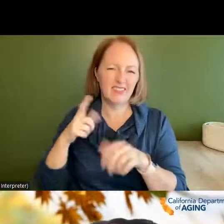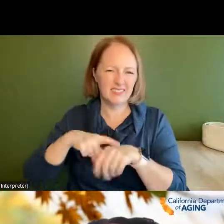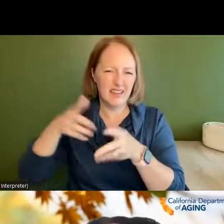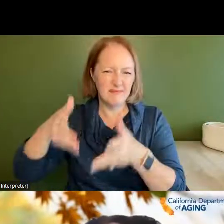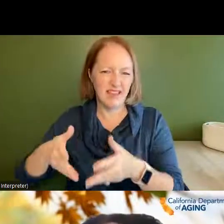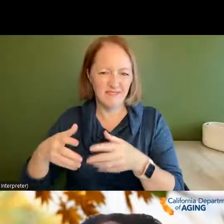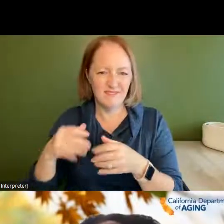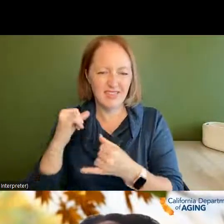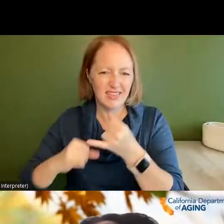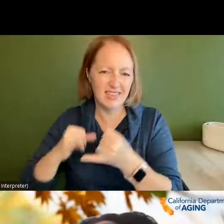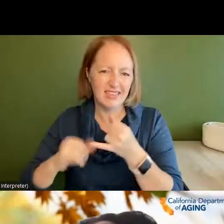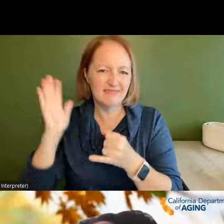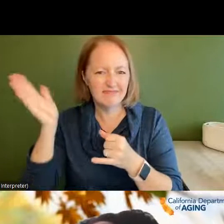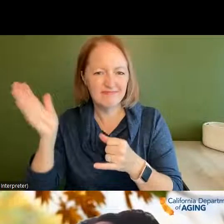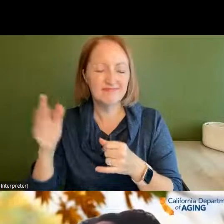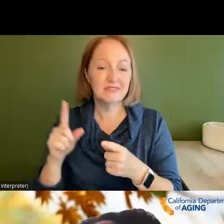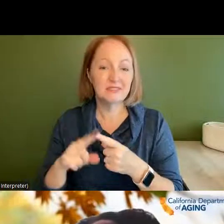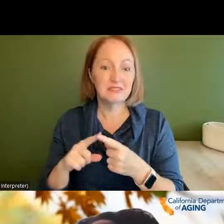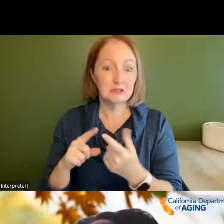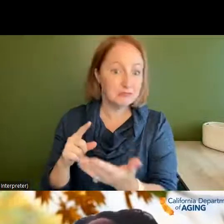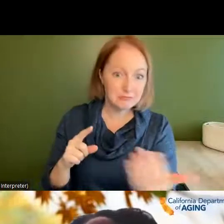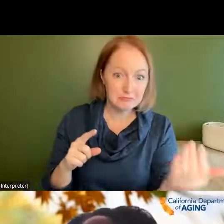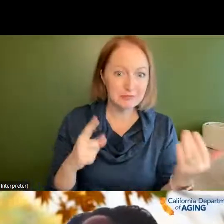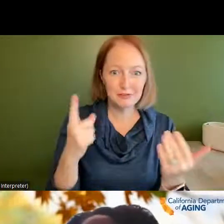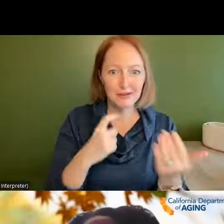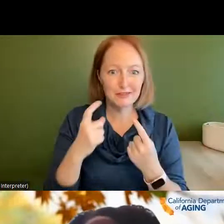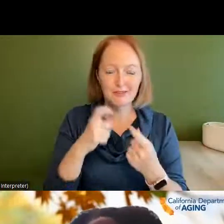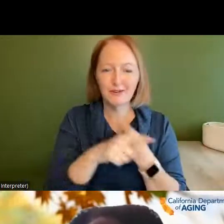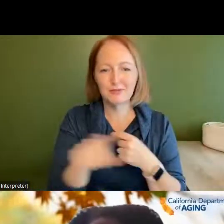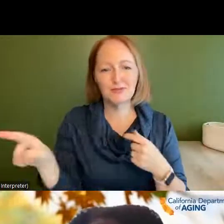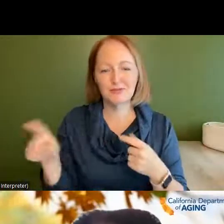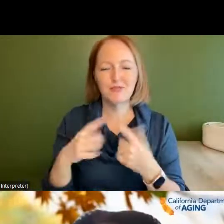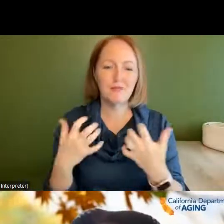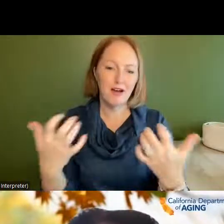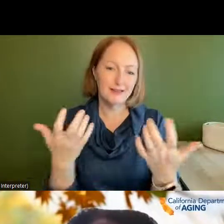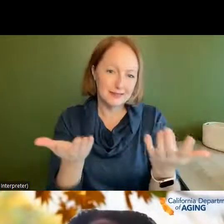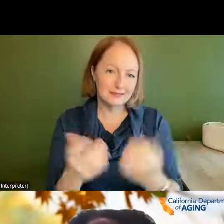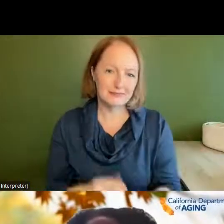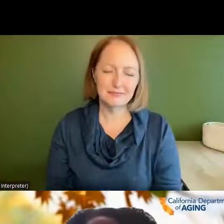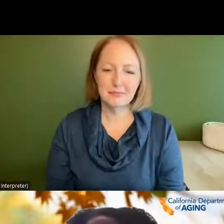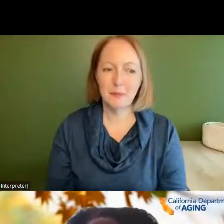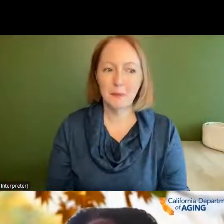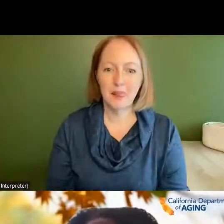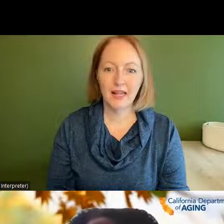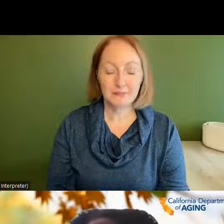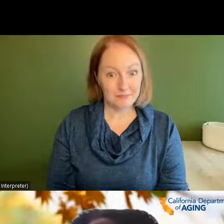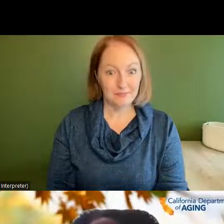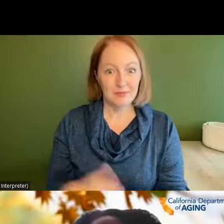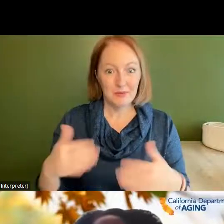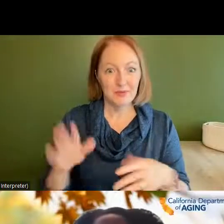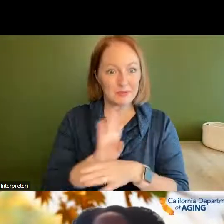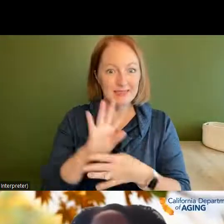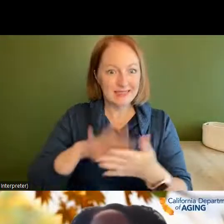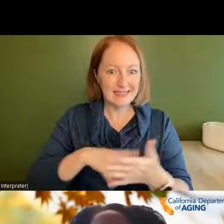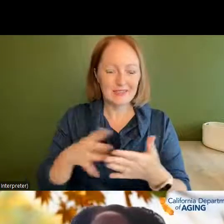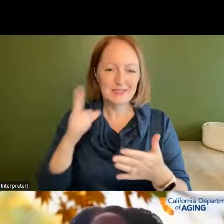at the end to take some questions from the audience. So we have quite a bit to get through today, so